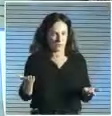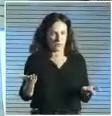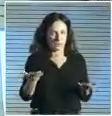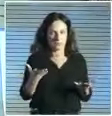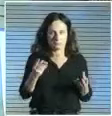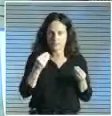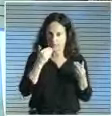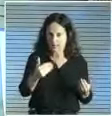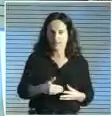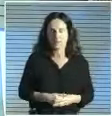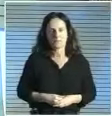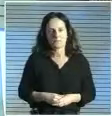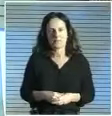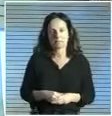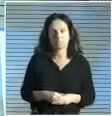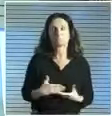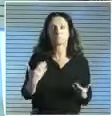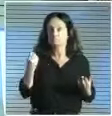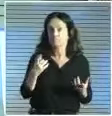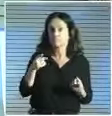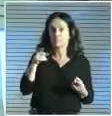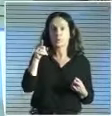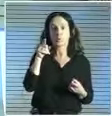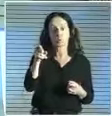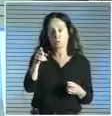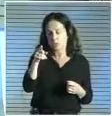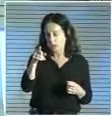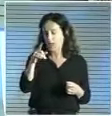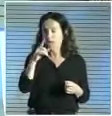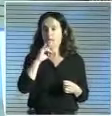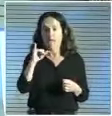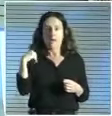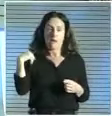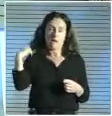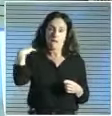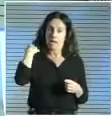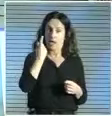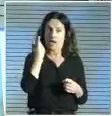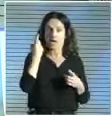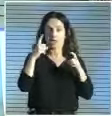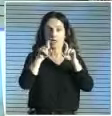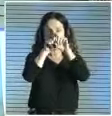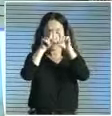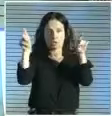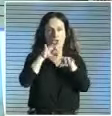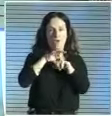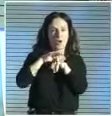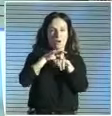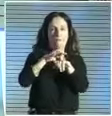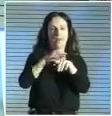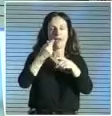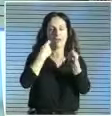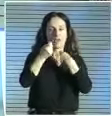tour operator company, a destination management company, in essence. And I noticed you're